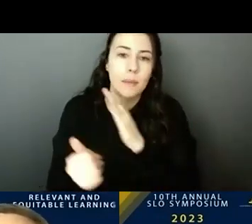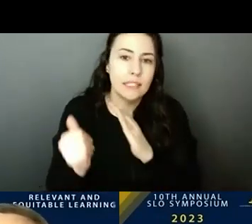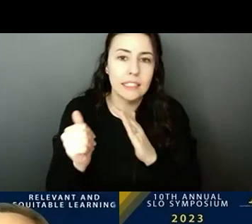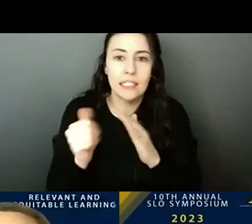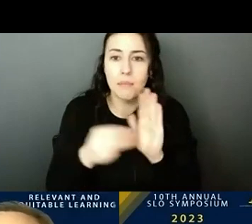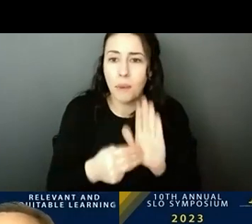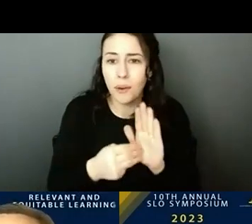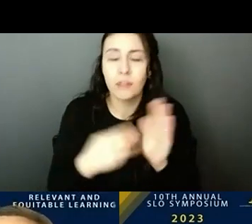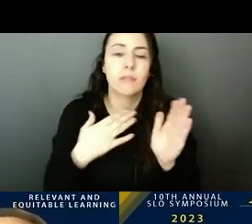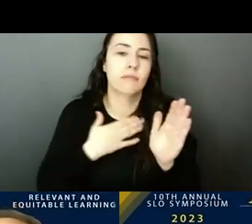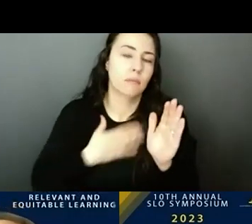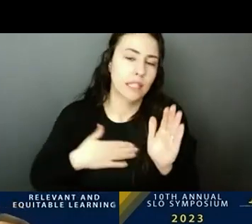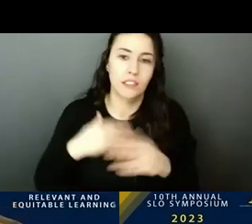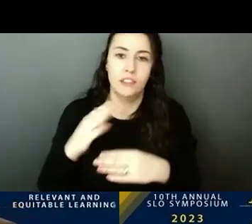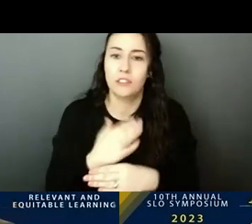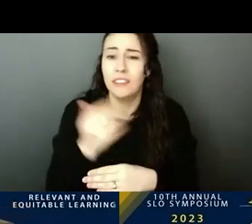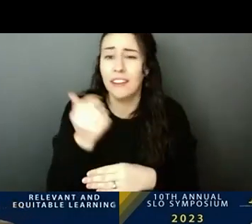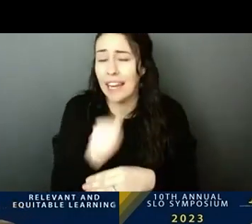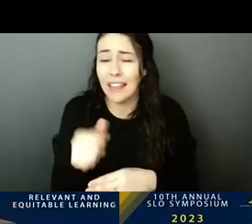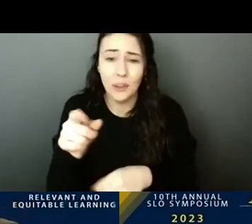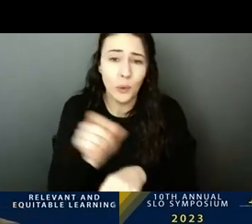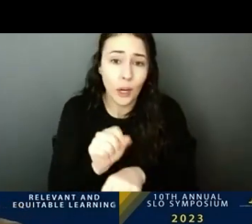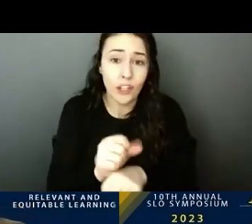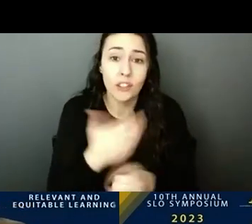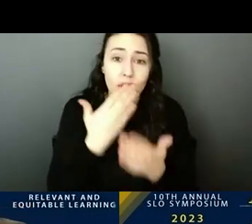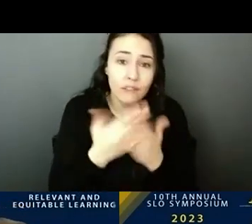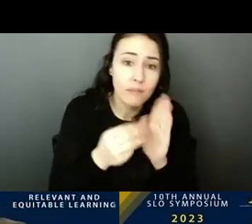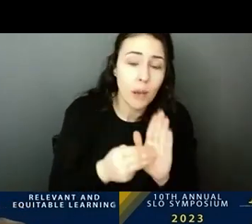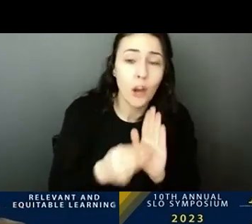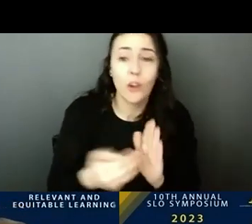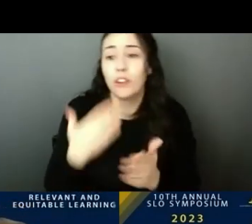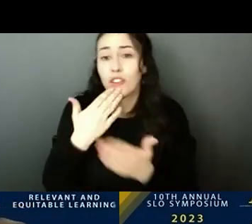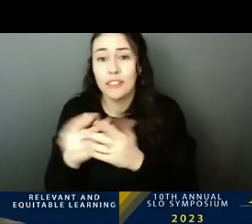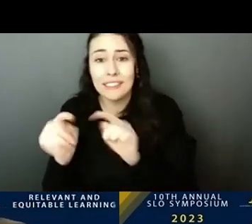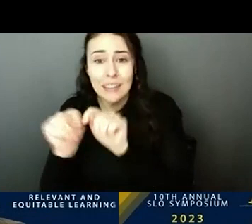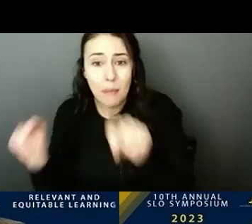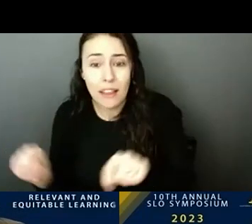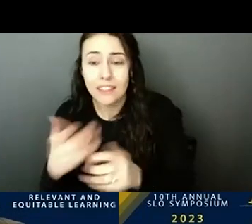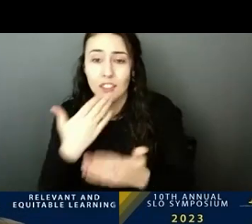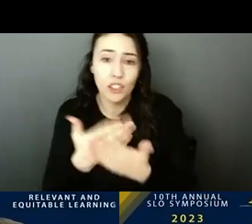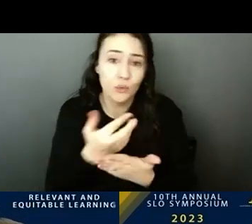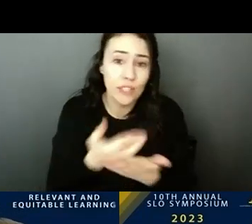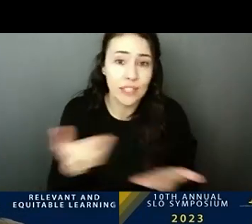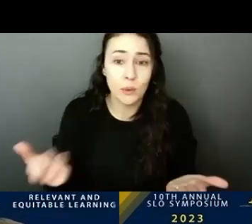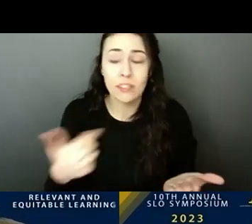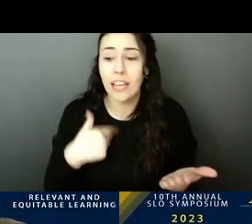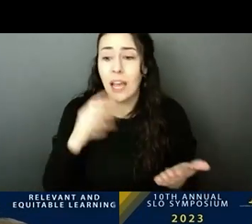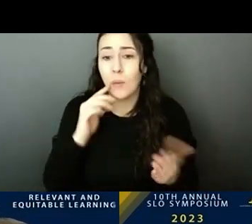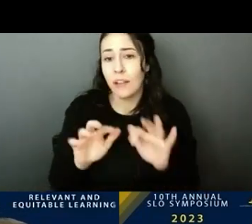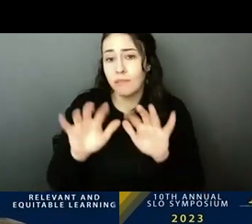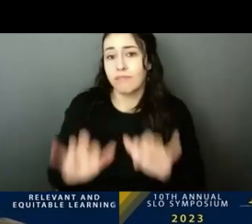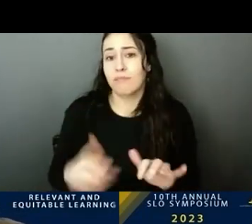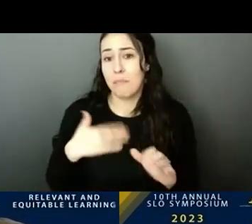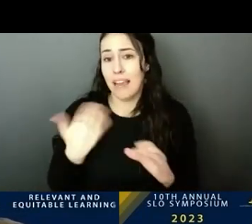with us anything you're working on, good models, good templates, good resources. I will put my email in the chat. We want